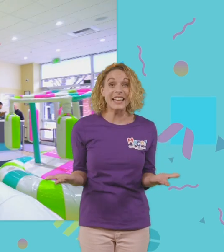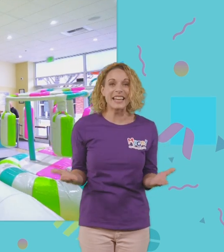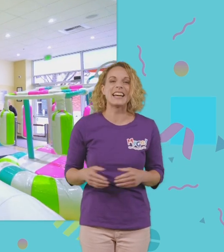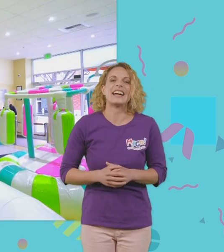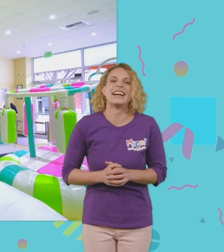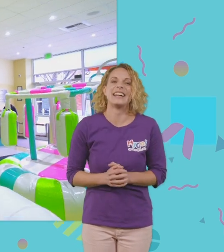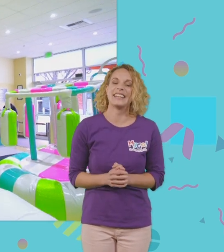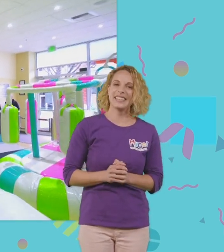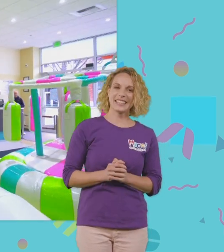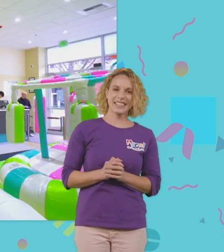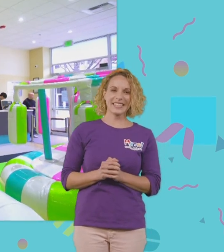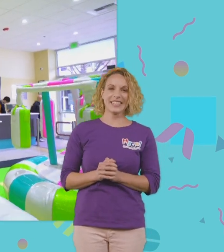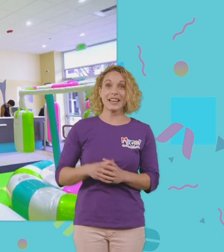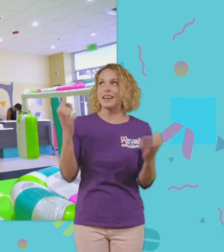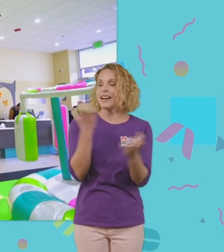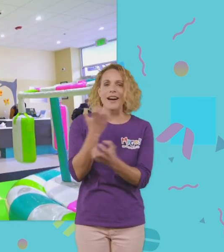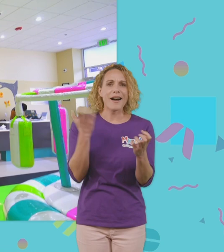I'm over here!